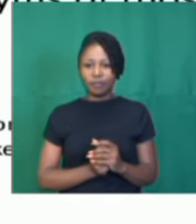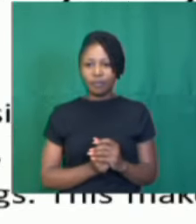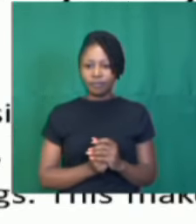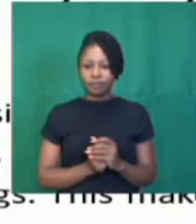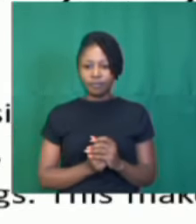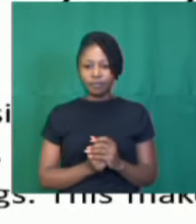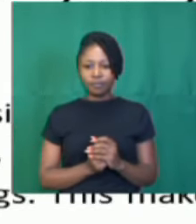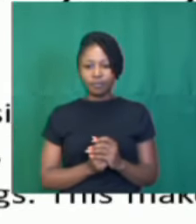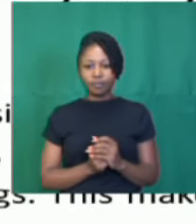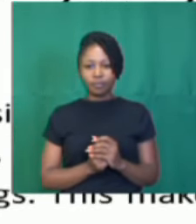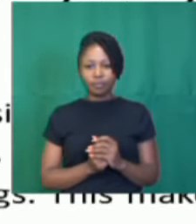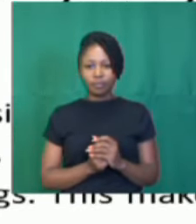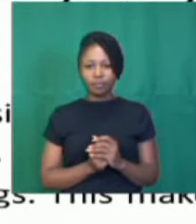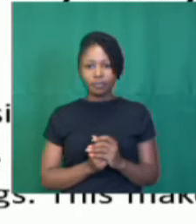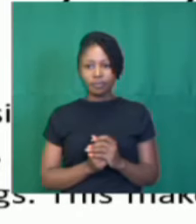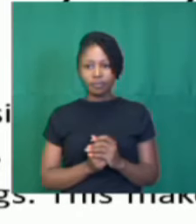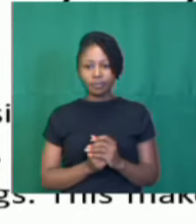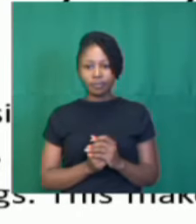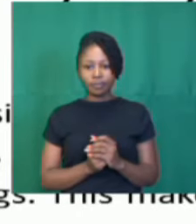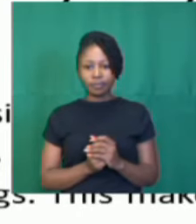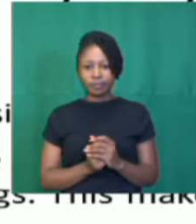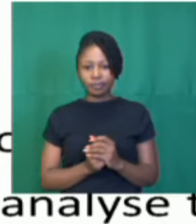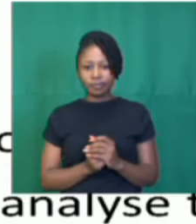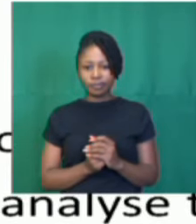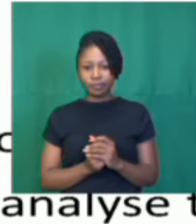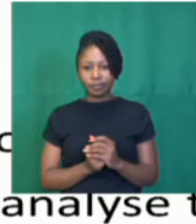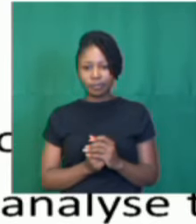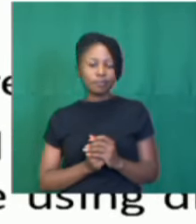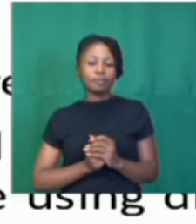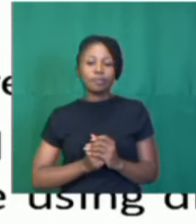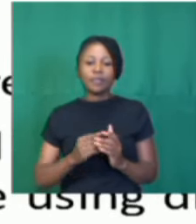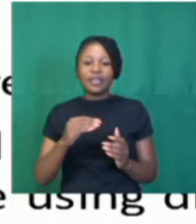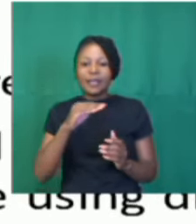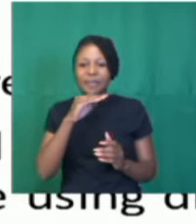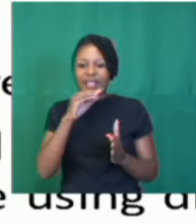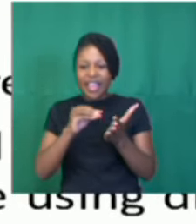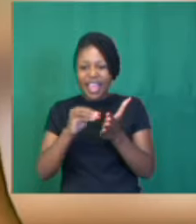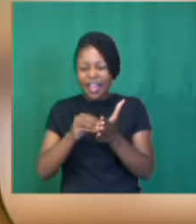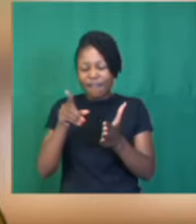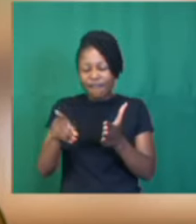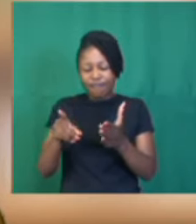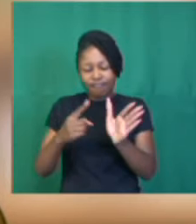I will bring you closer to this example that has been extracted from our text.